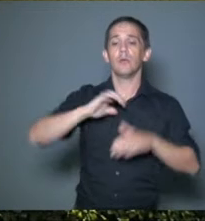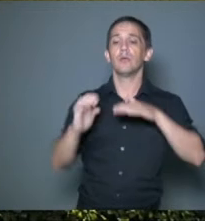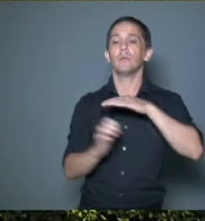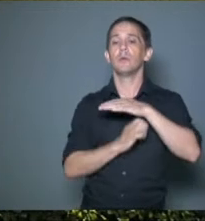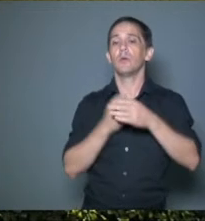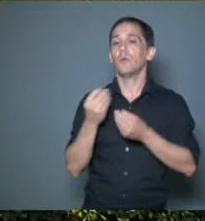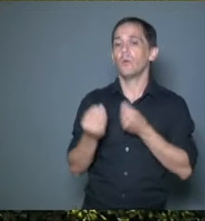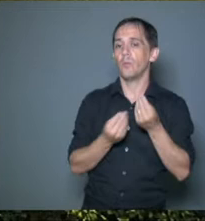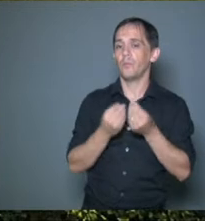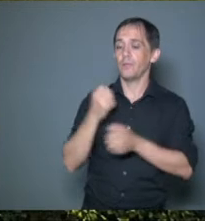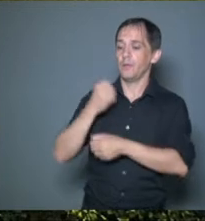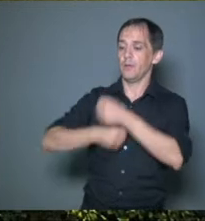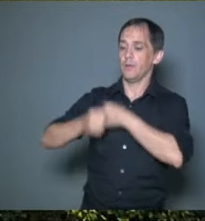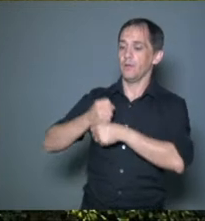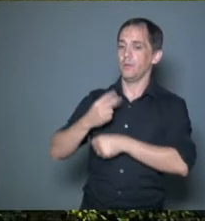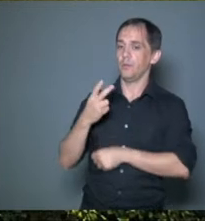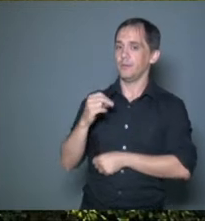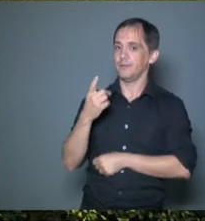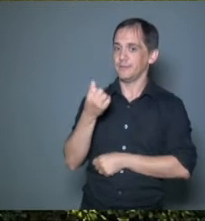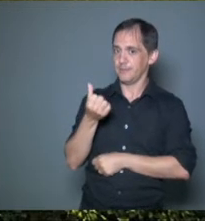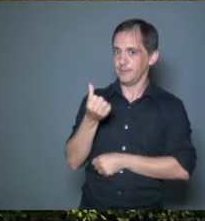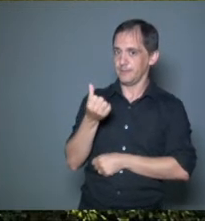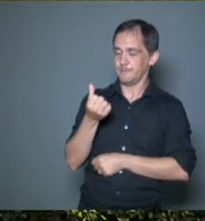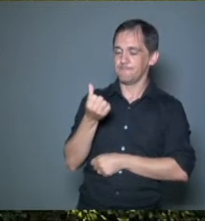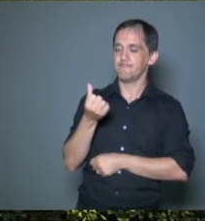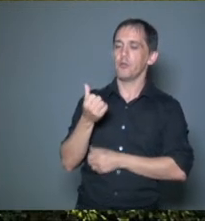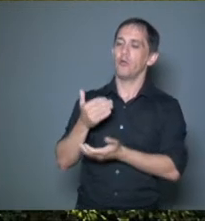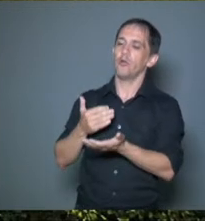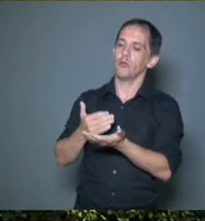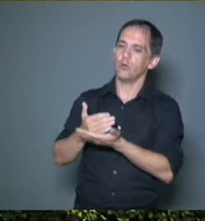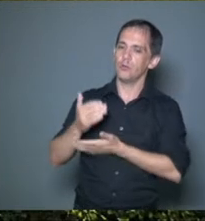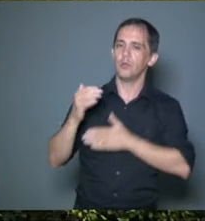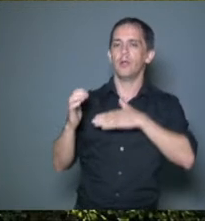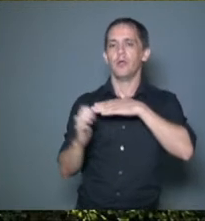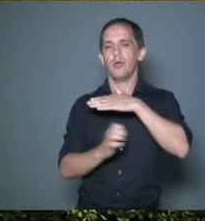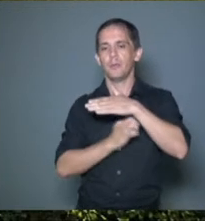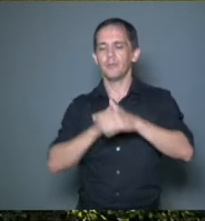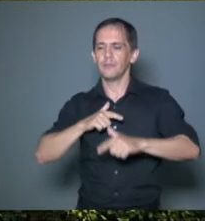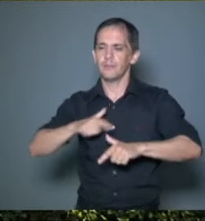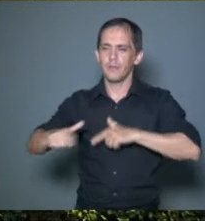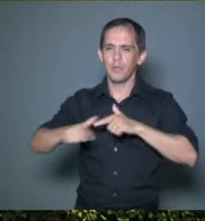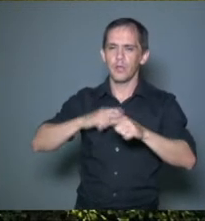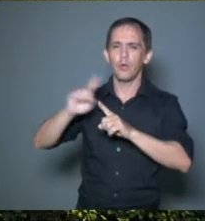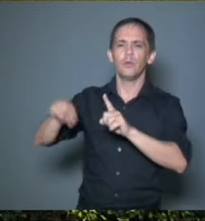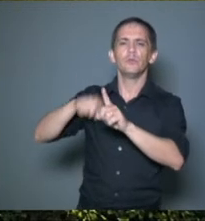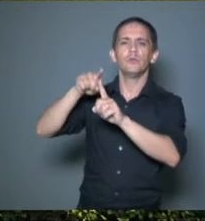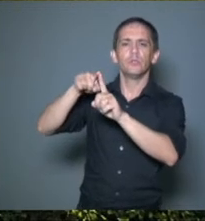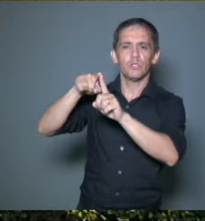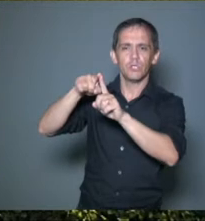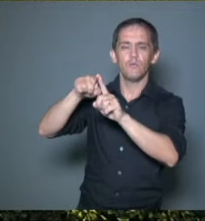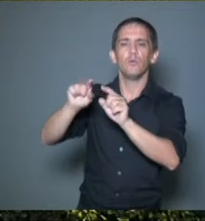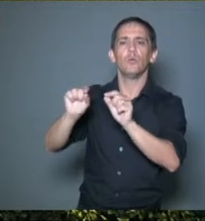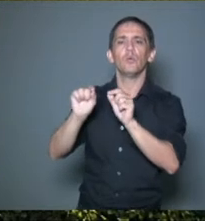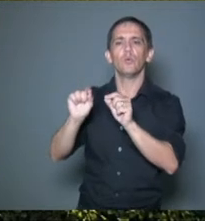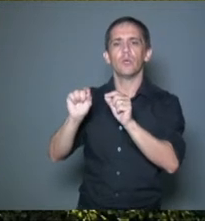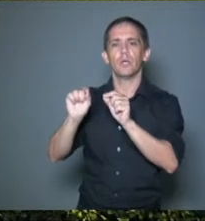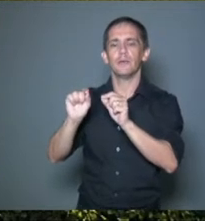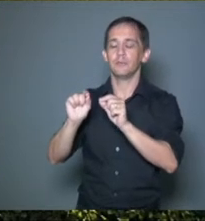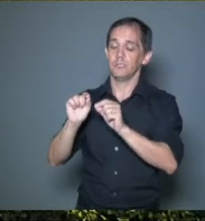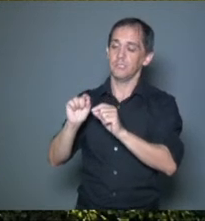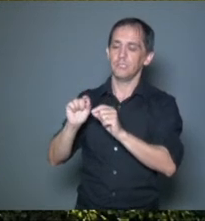So I'd like to point out that in 2016, the company started to work with